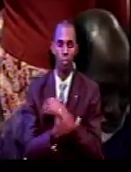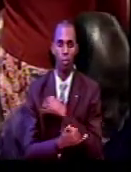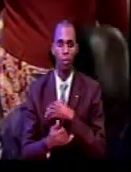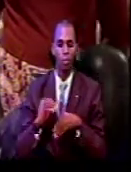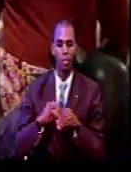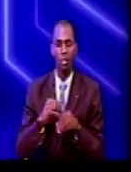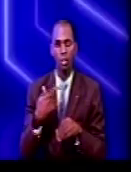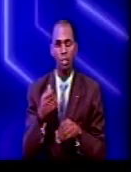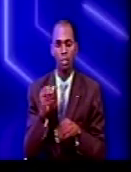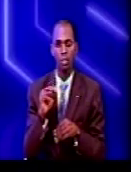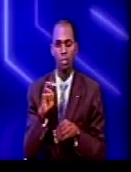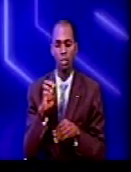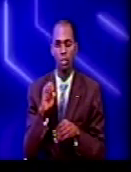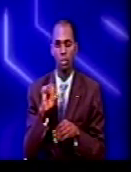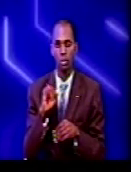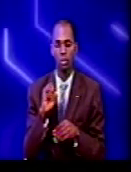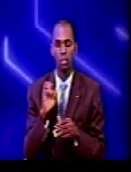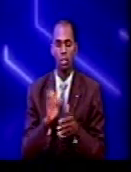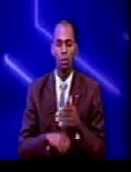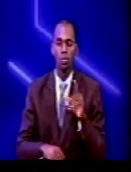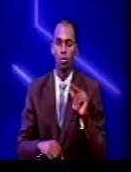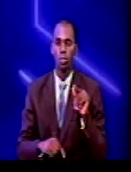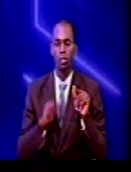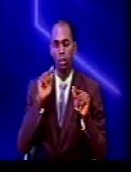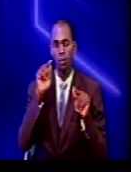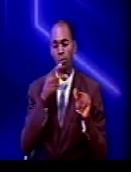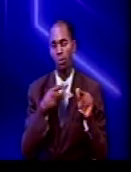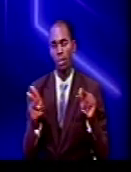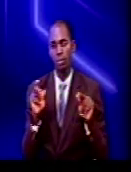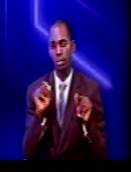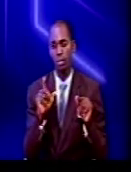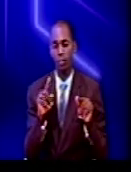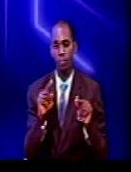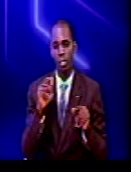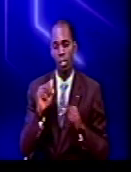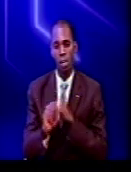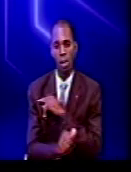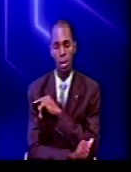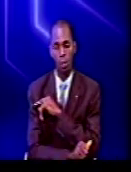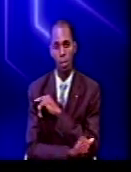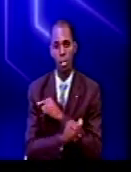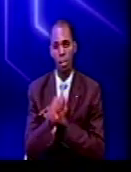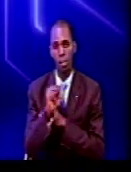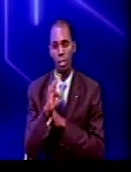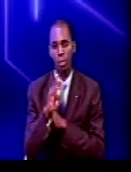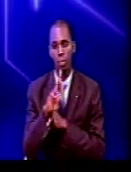our nations. In Genesis chapter 20, verse 11,